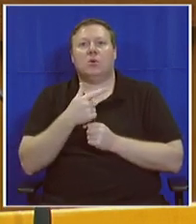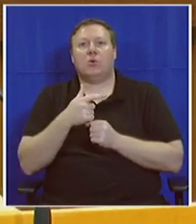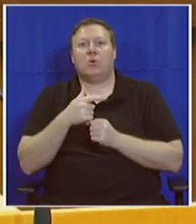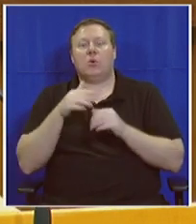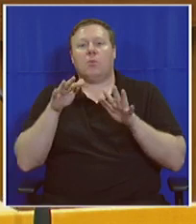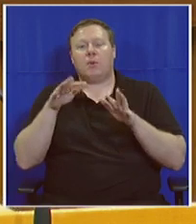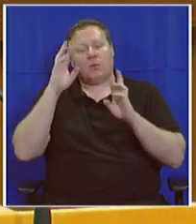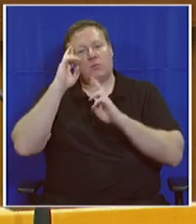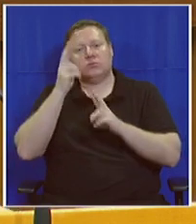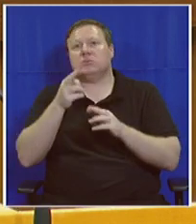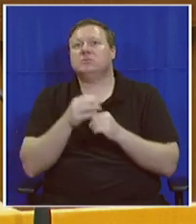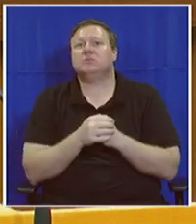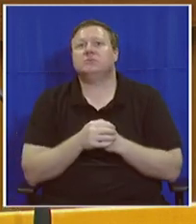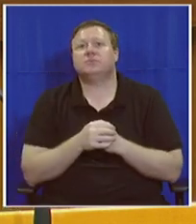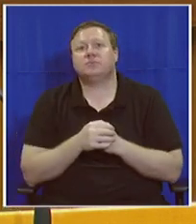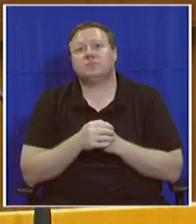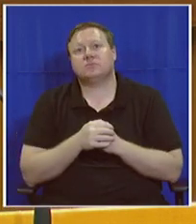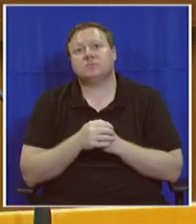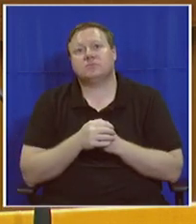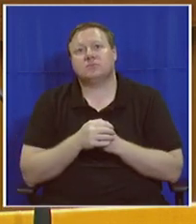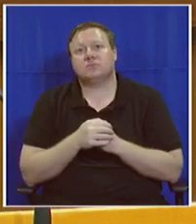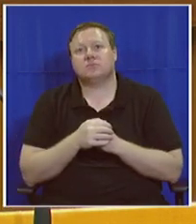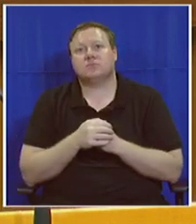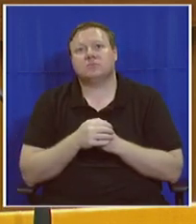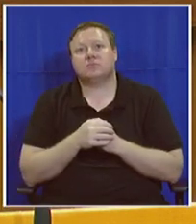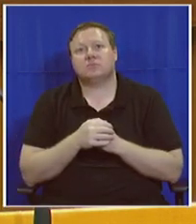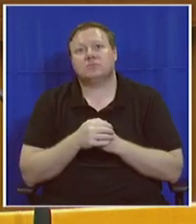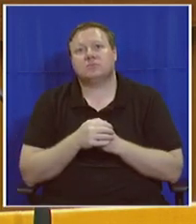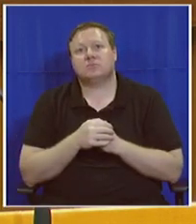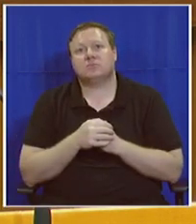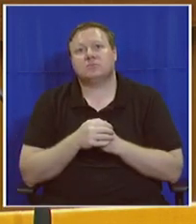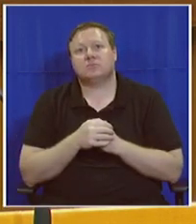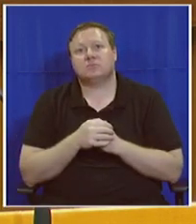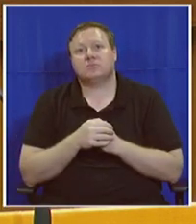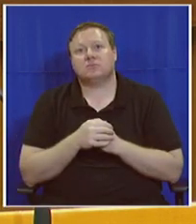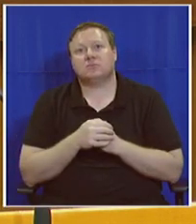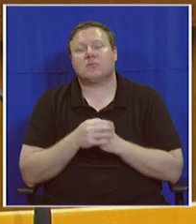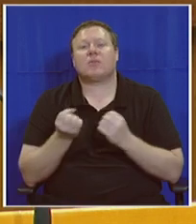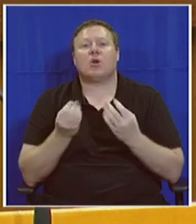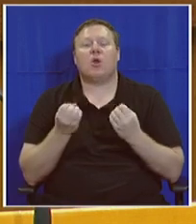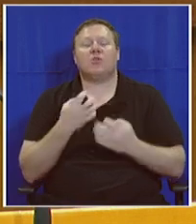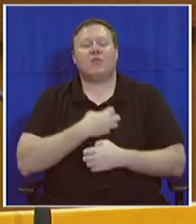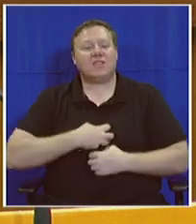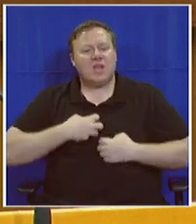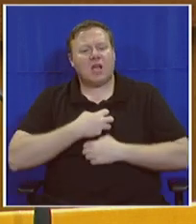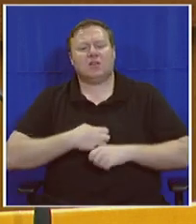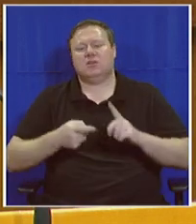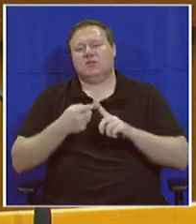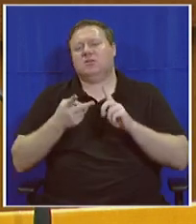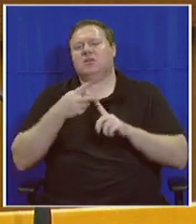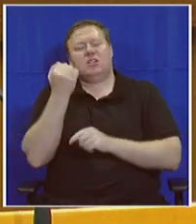death is a strange thing because it brings about anxiety, sorrow,